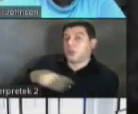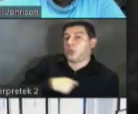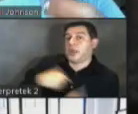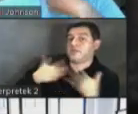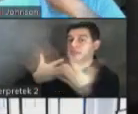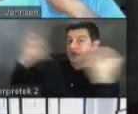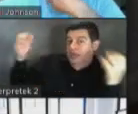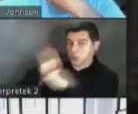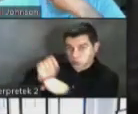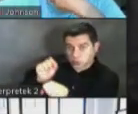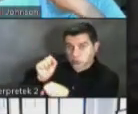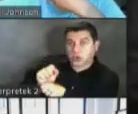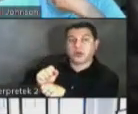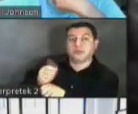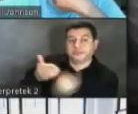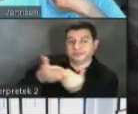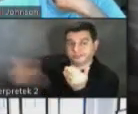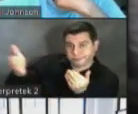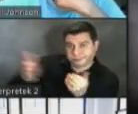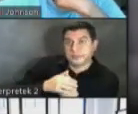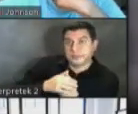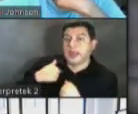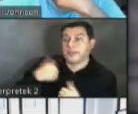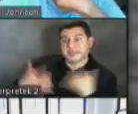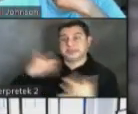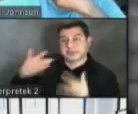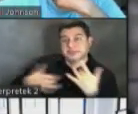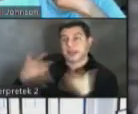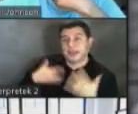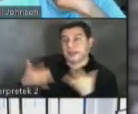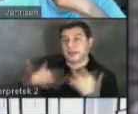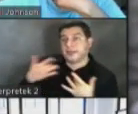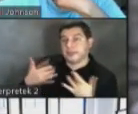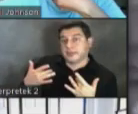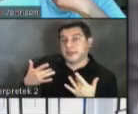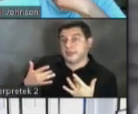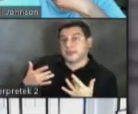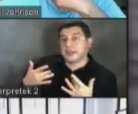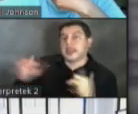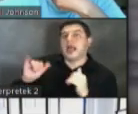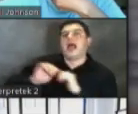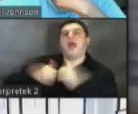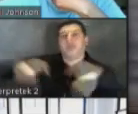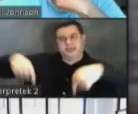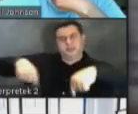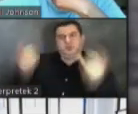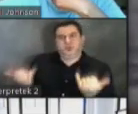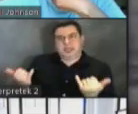I am excited to be where we are right now. With that, Madam Clerk, we're going to move to a roll call vote.